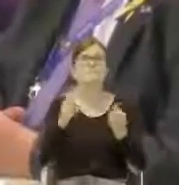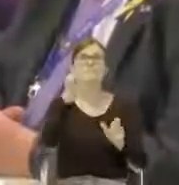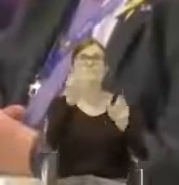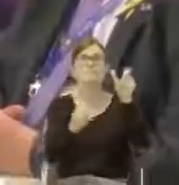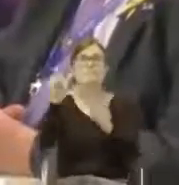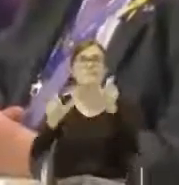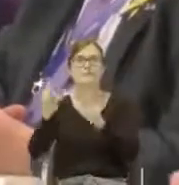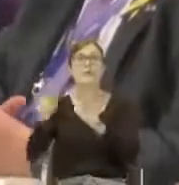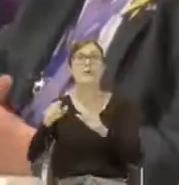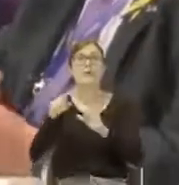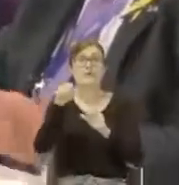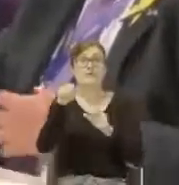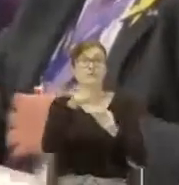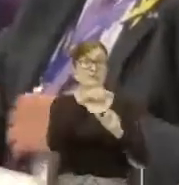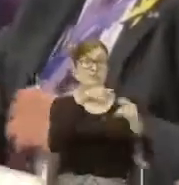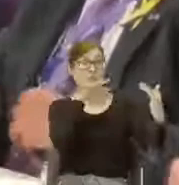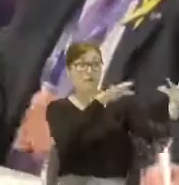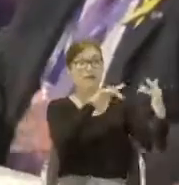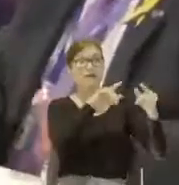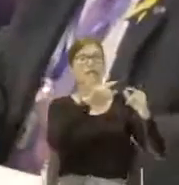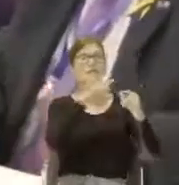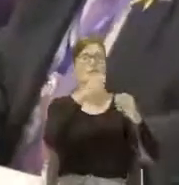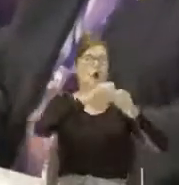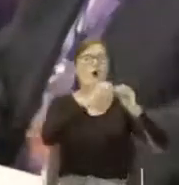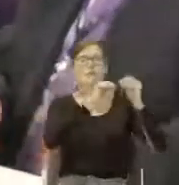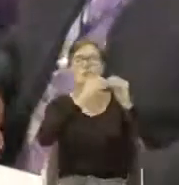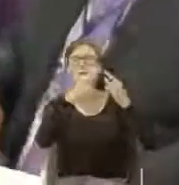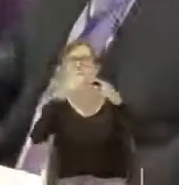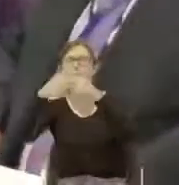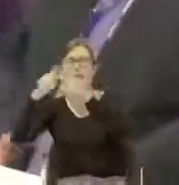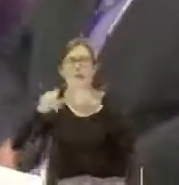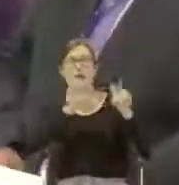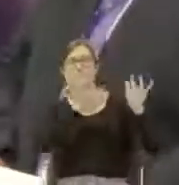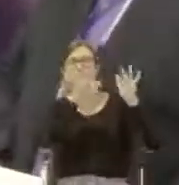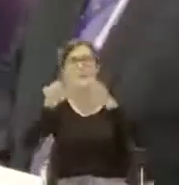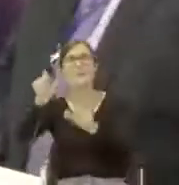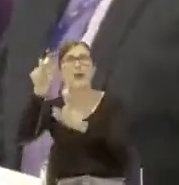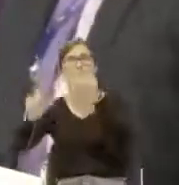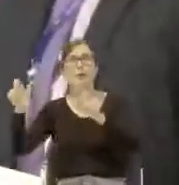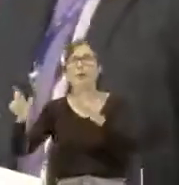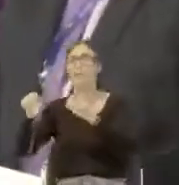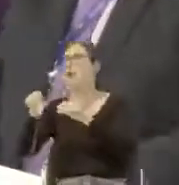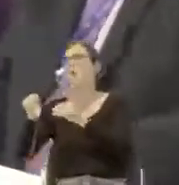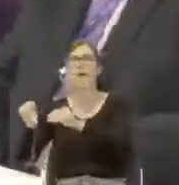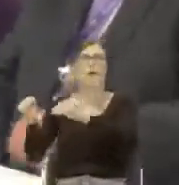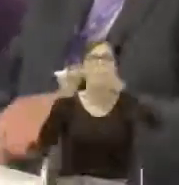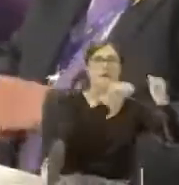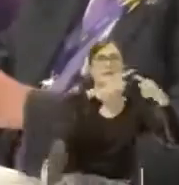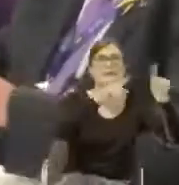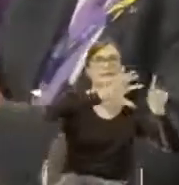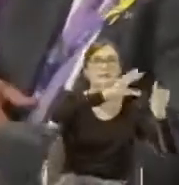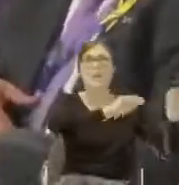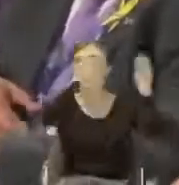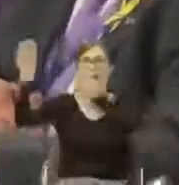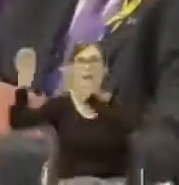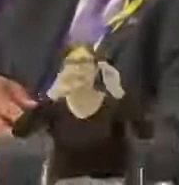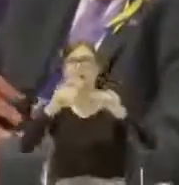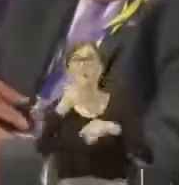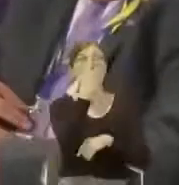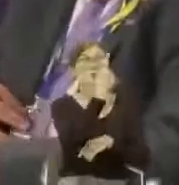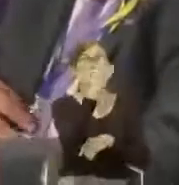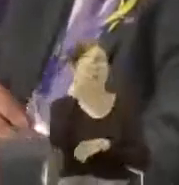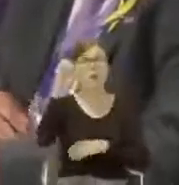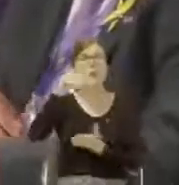us that 100 million people have now been forced to flee their homes. The current conflict